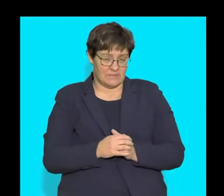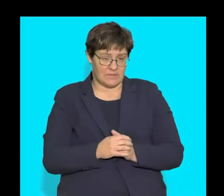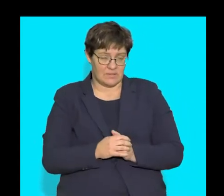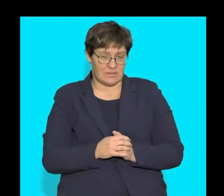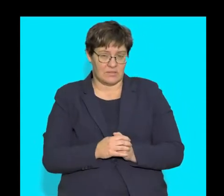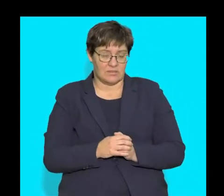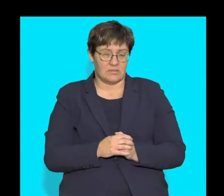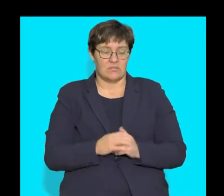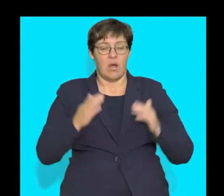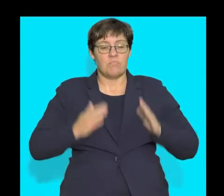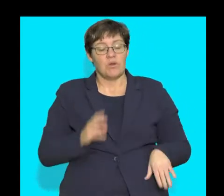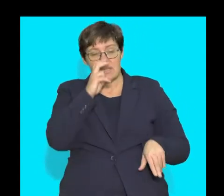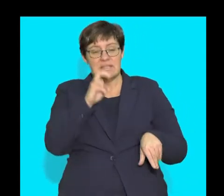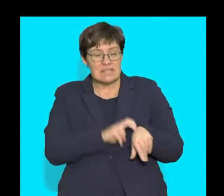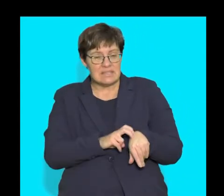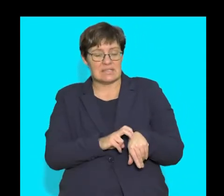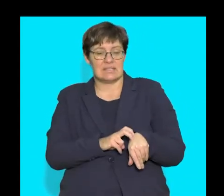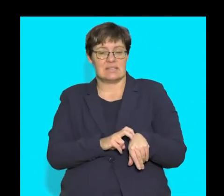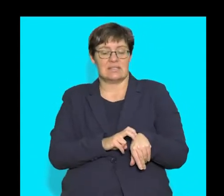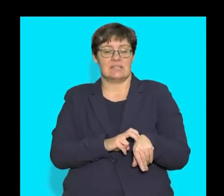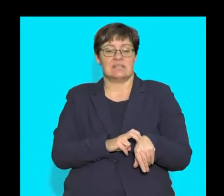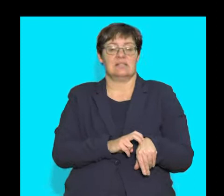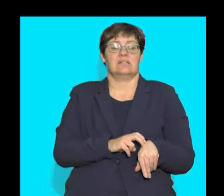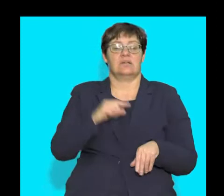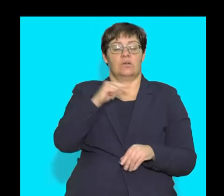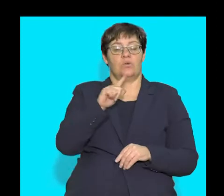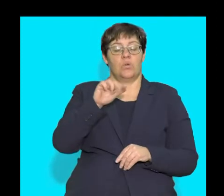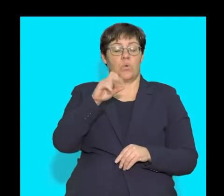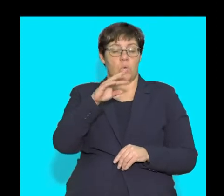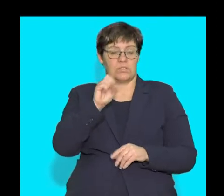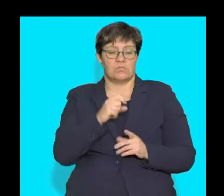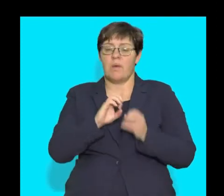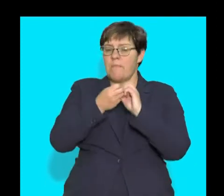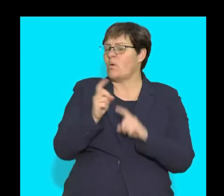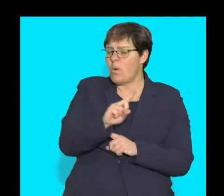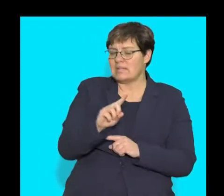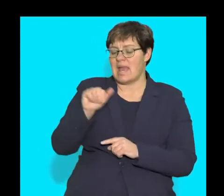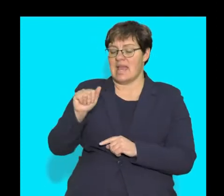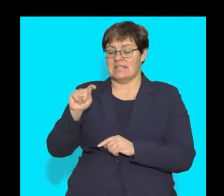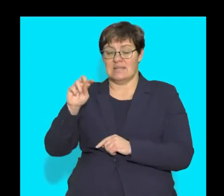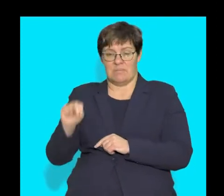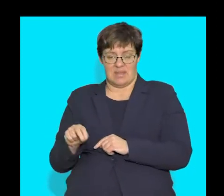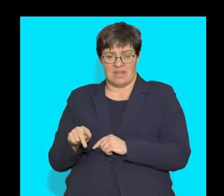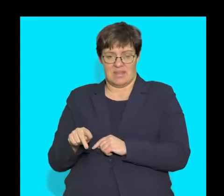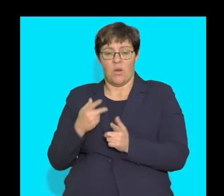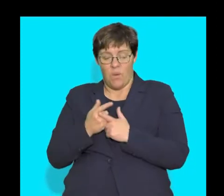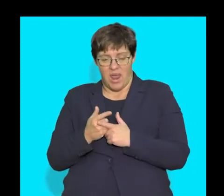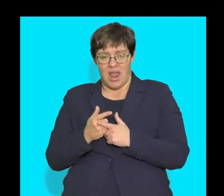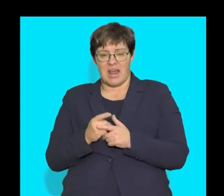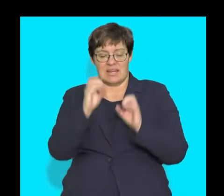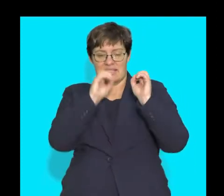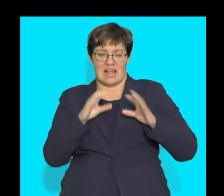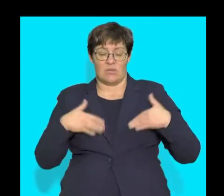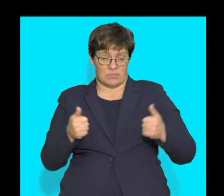process. So the body needs glucose, as I mentioned, to make ATP during a process called